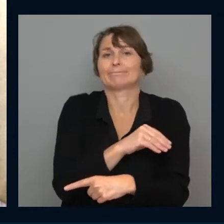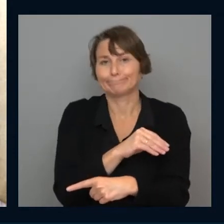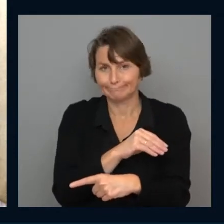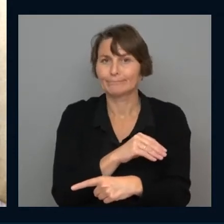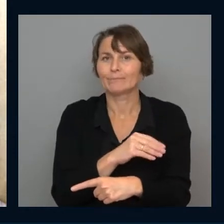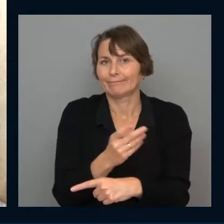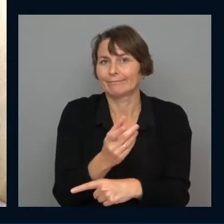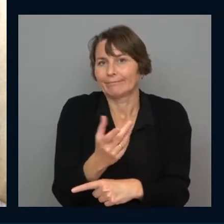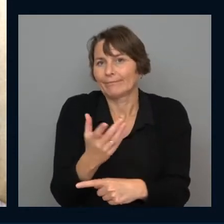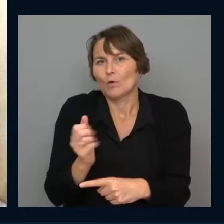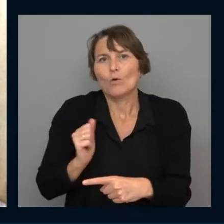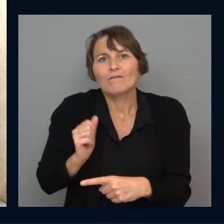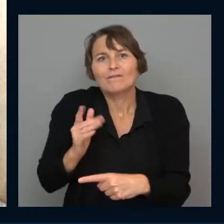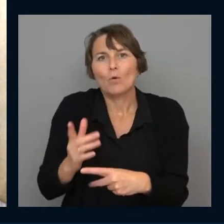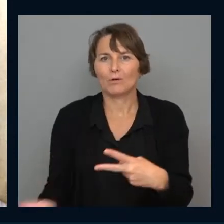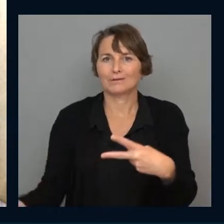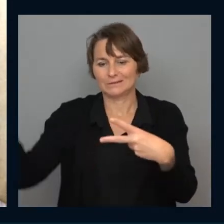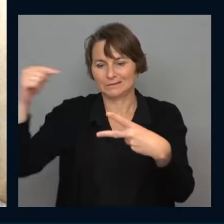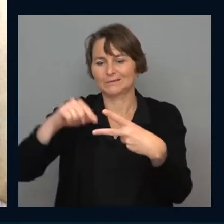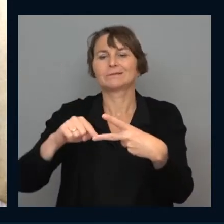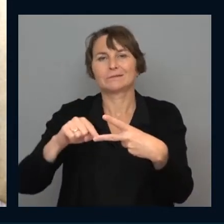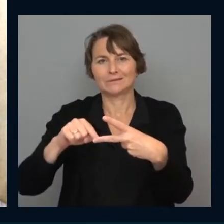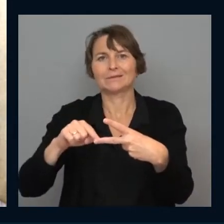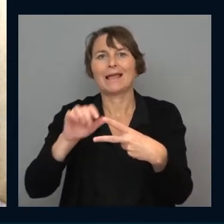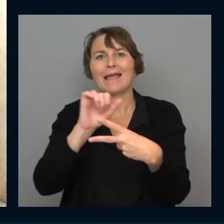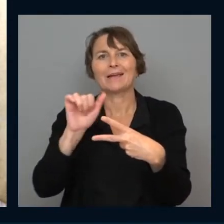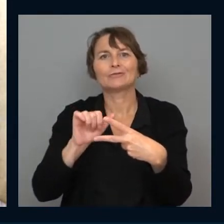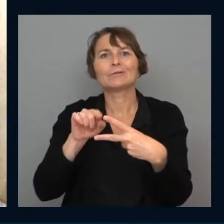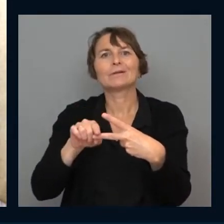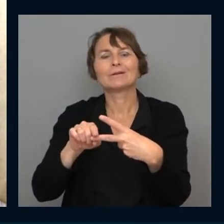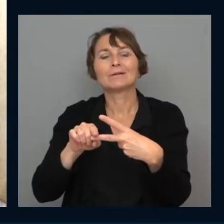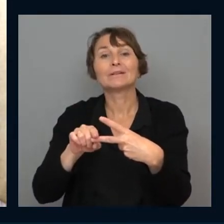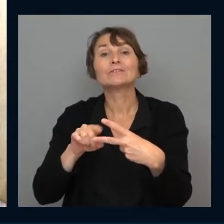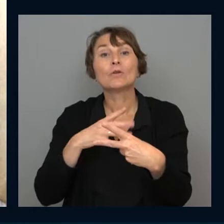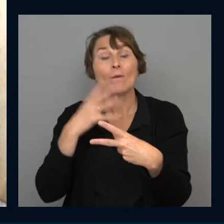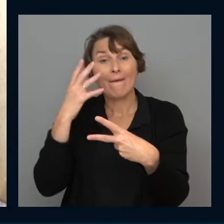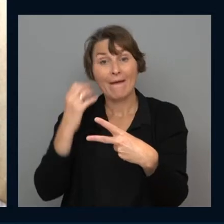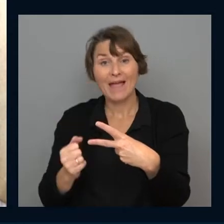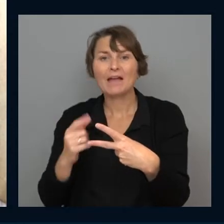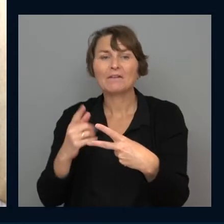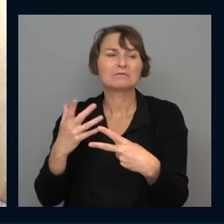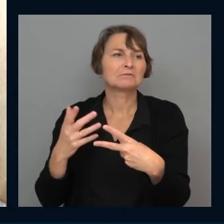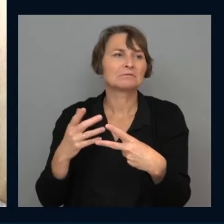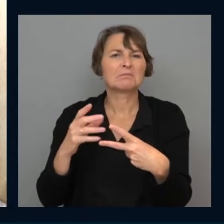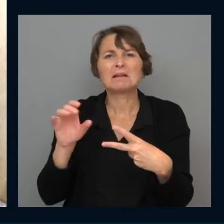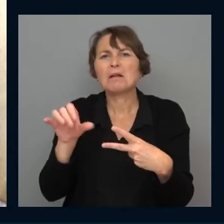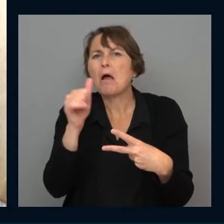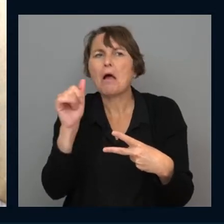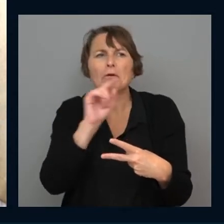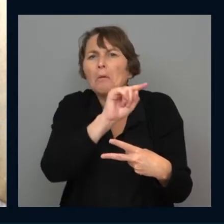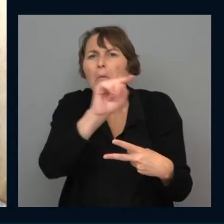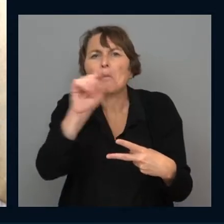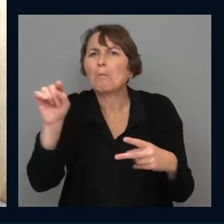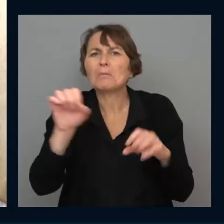Actions only works if your code is inside of GitHub. So if my code was in Bitbucket or some other